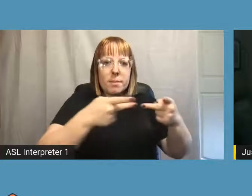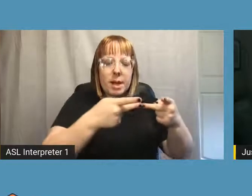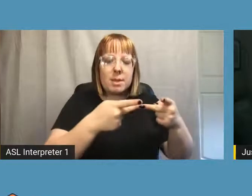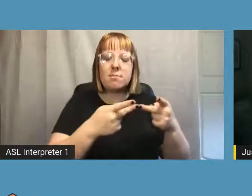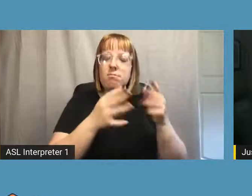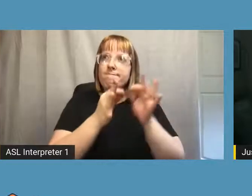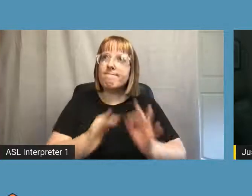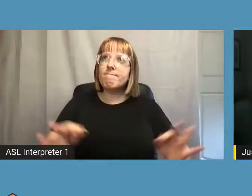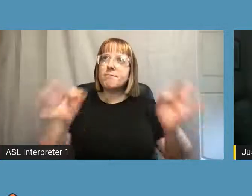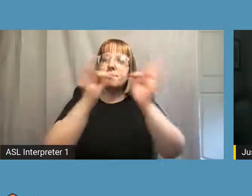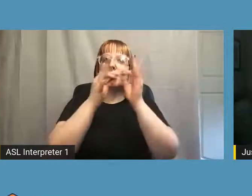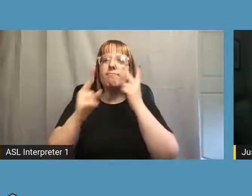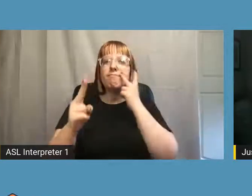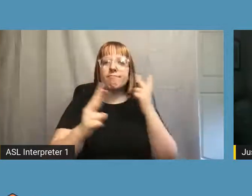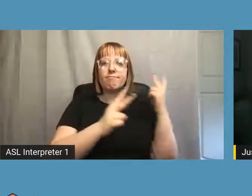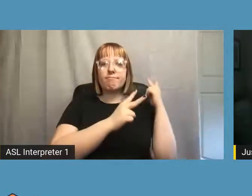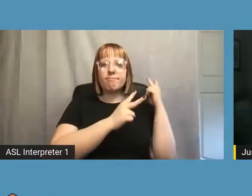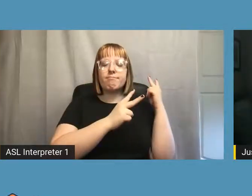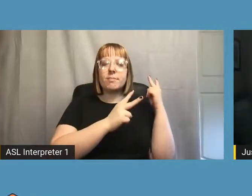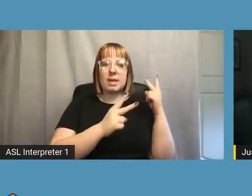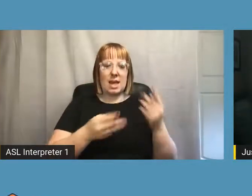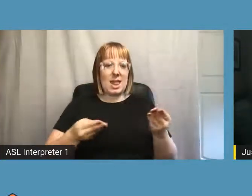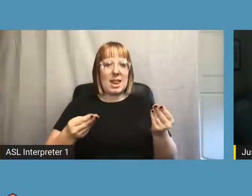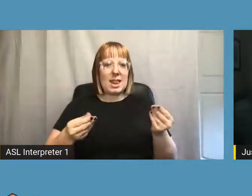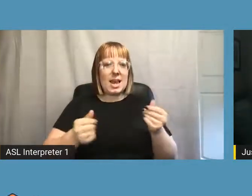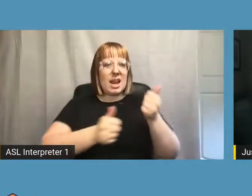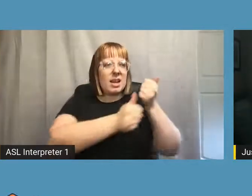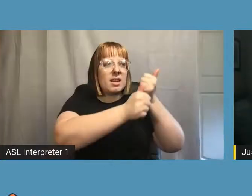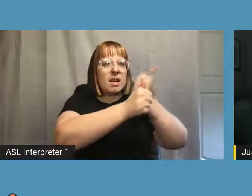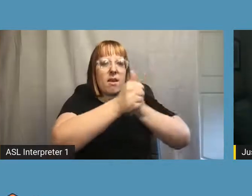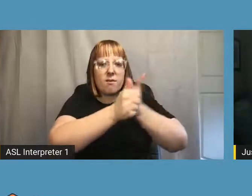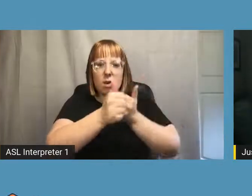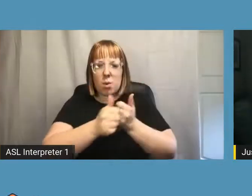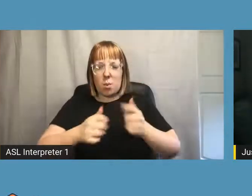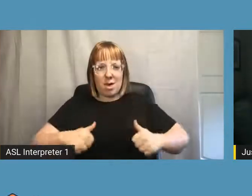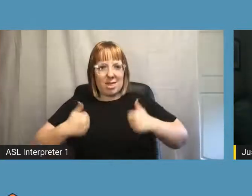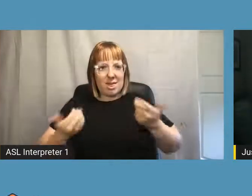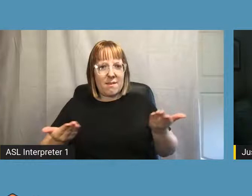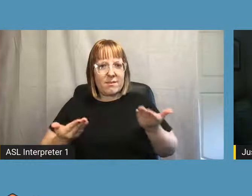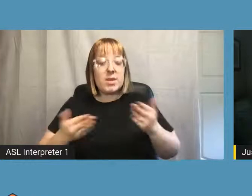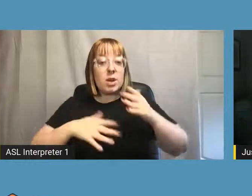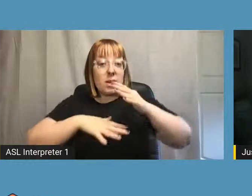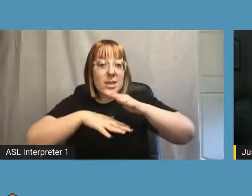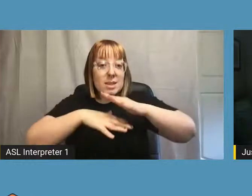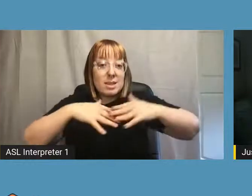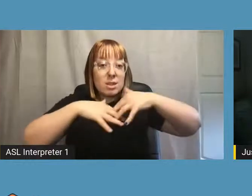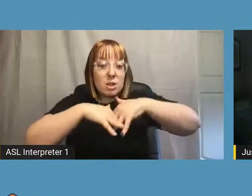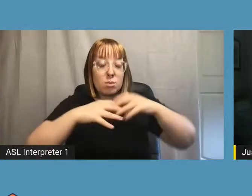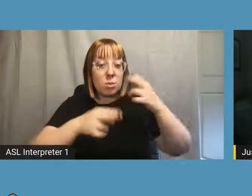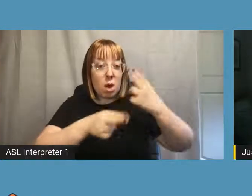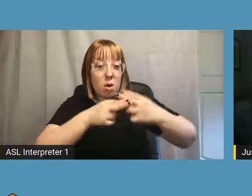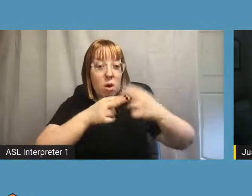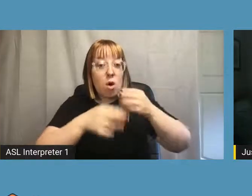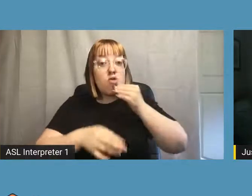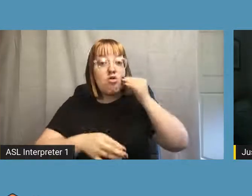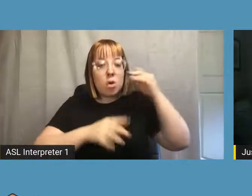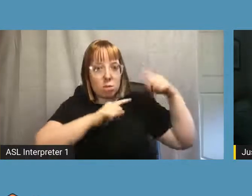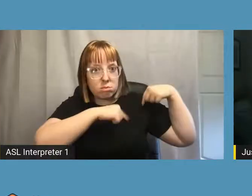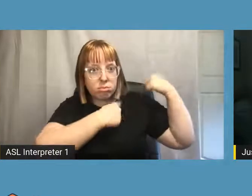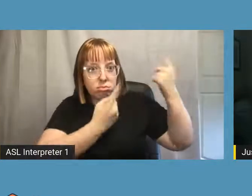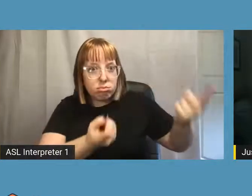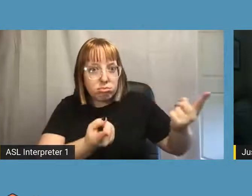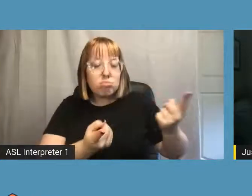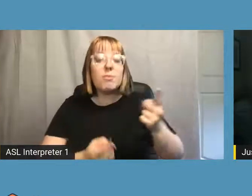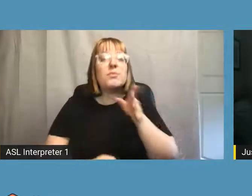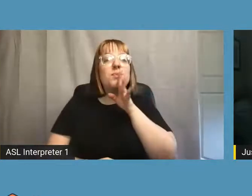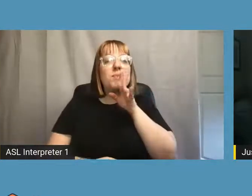is important to reflect on the land that we each occupy and honor the indigenous people who have called it home. I am speaking to you from Colorado